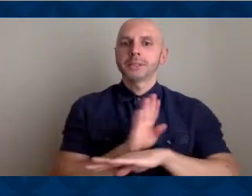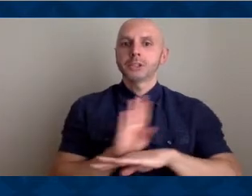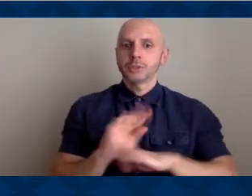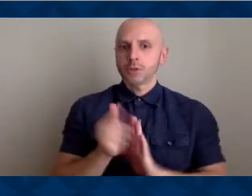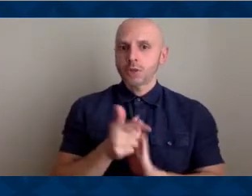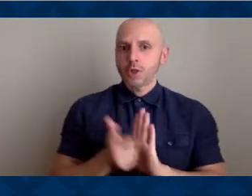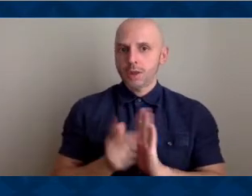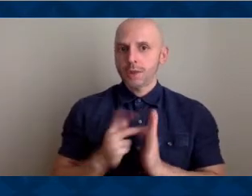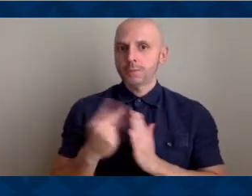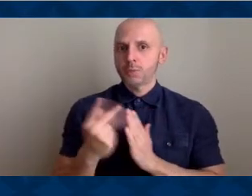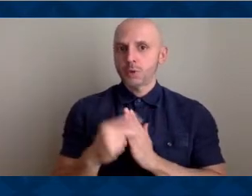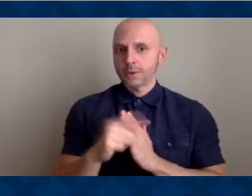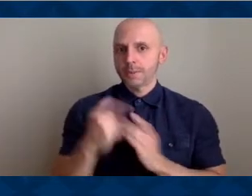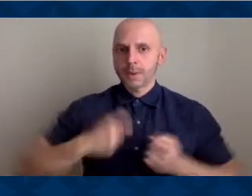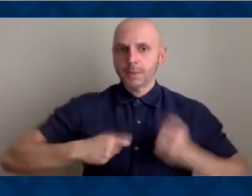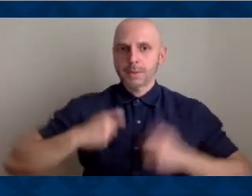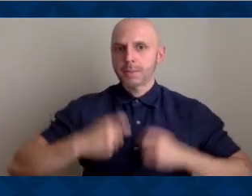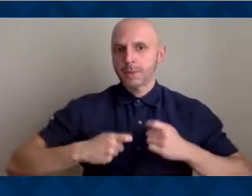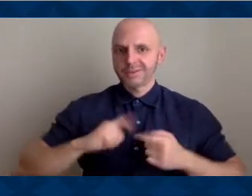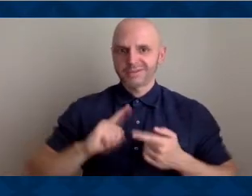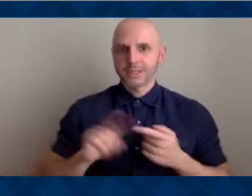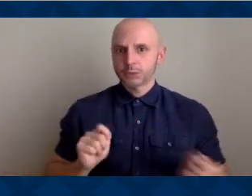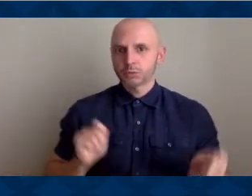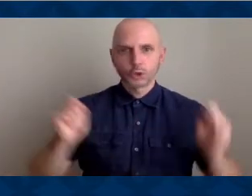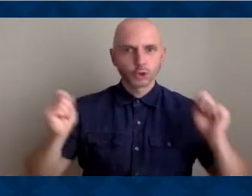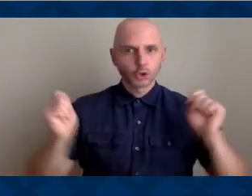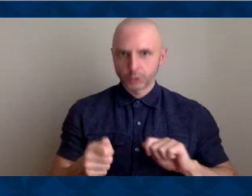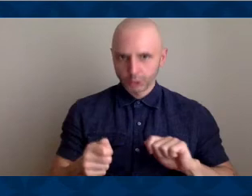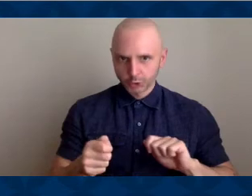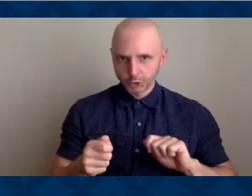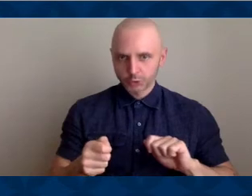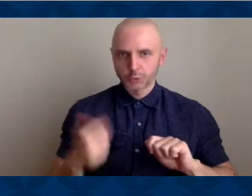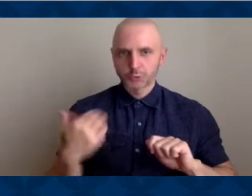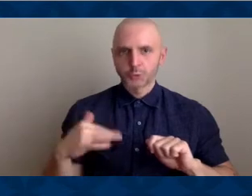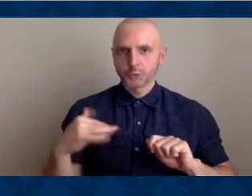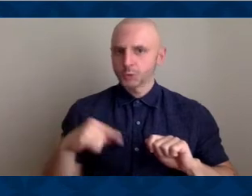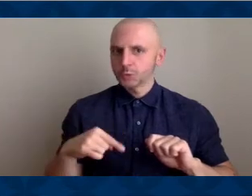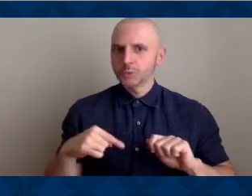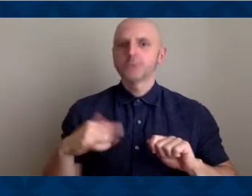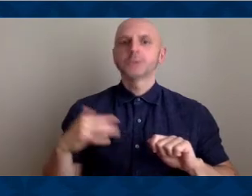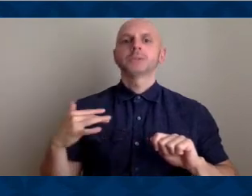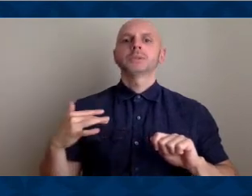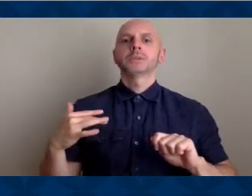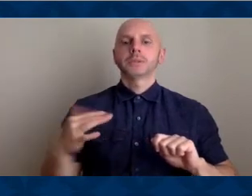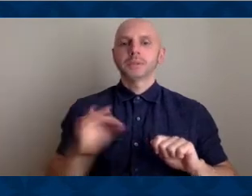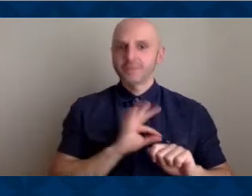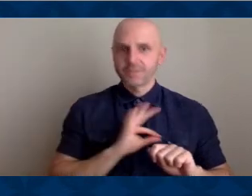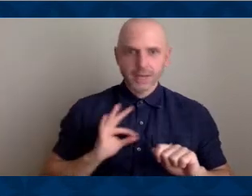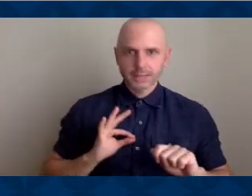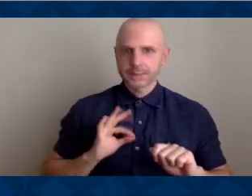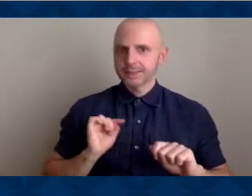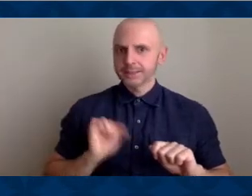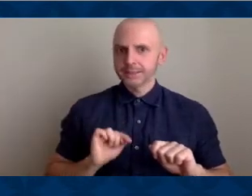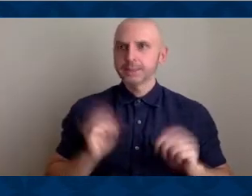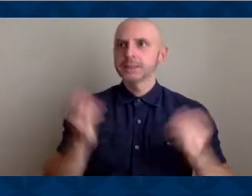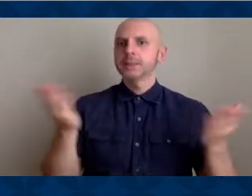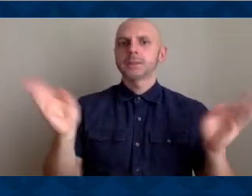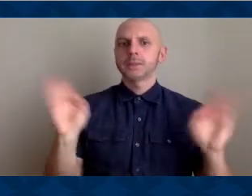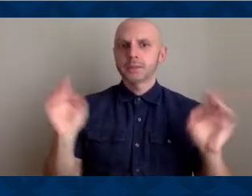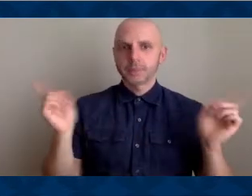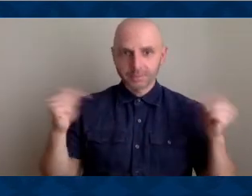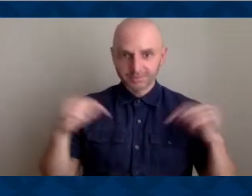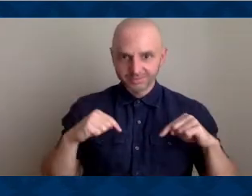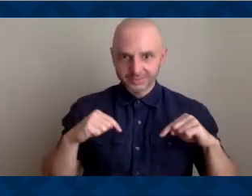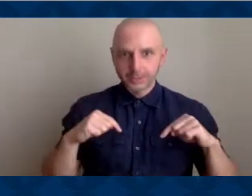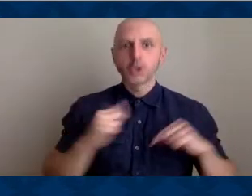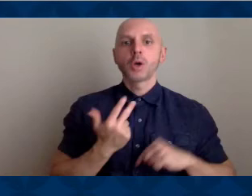Queen's. You've turned it into one of the core areas of interest at the faculty. We now have 3 full-time faculty